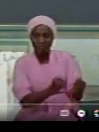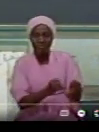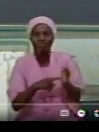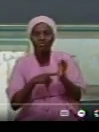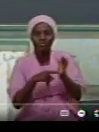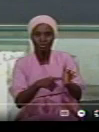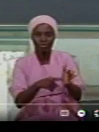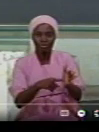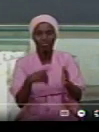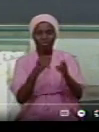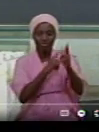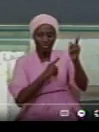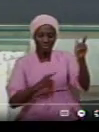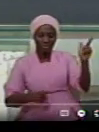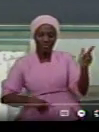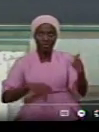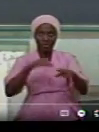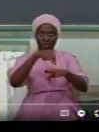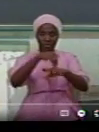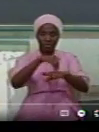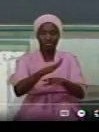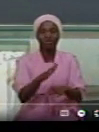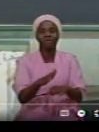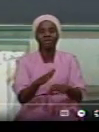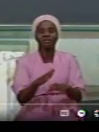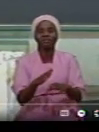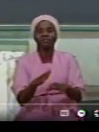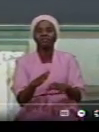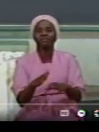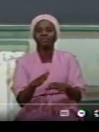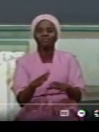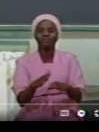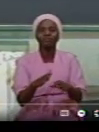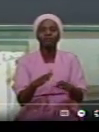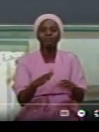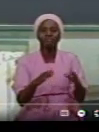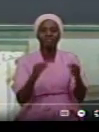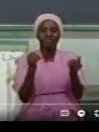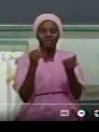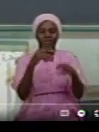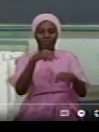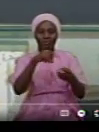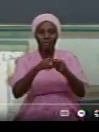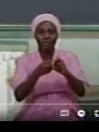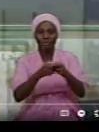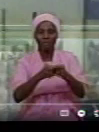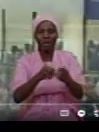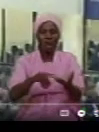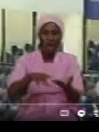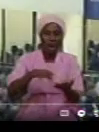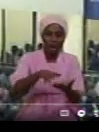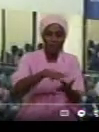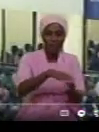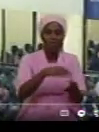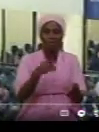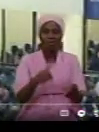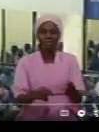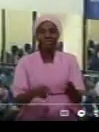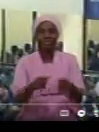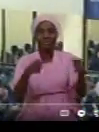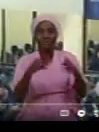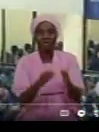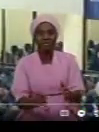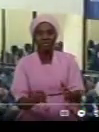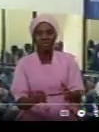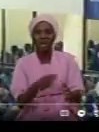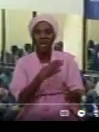the Lord sent ambushments against the children of Ammon. Your enemies are defeated. And Moab, they are all